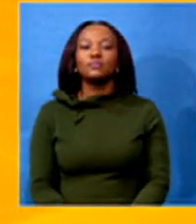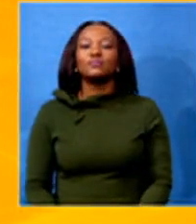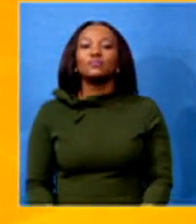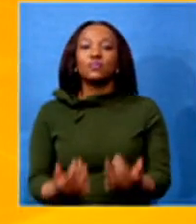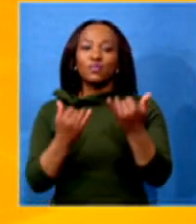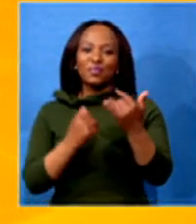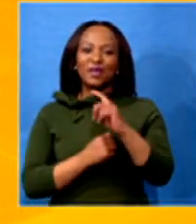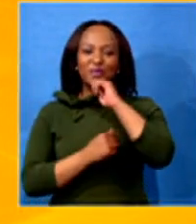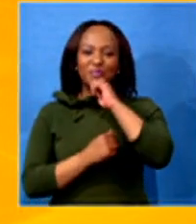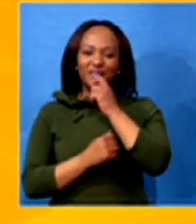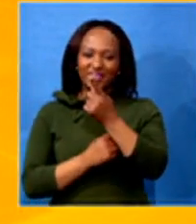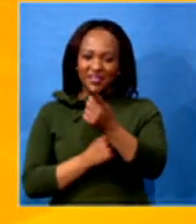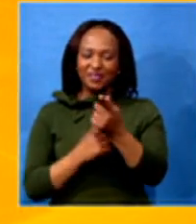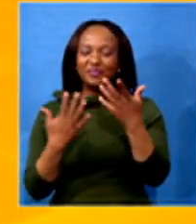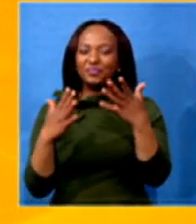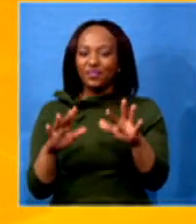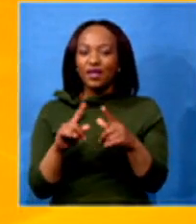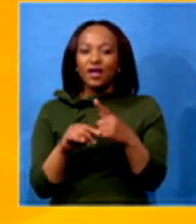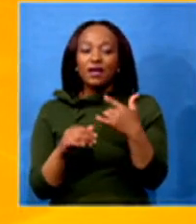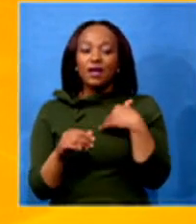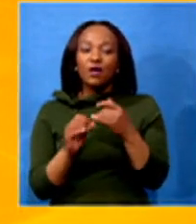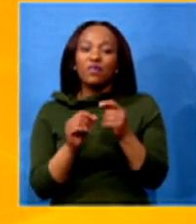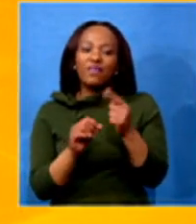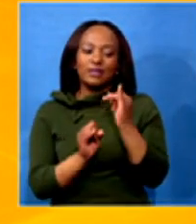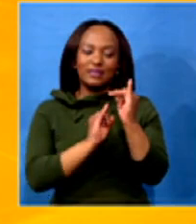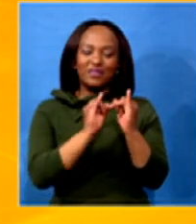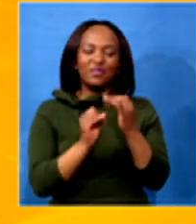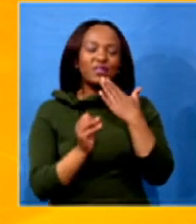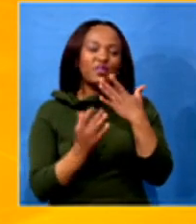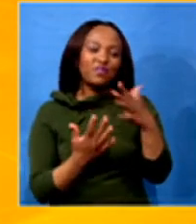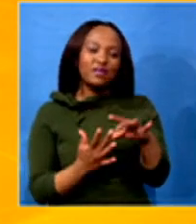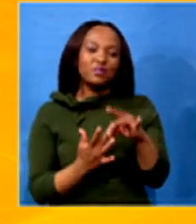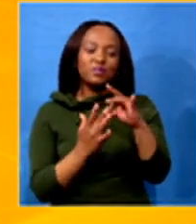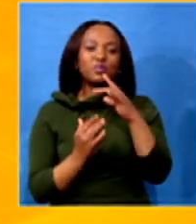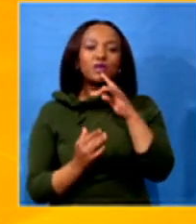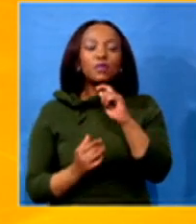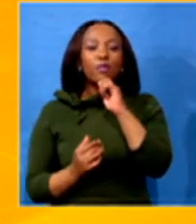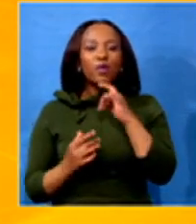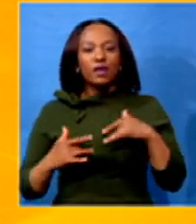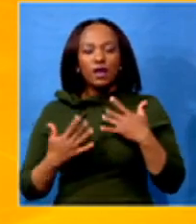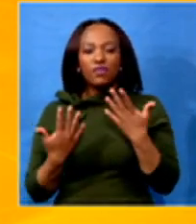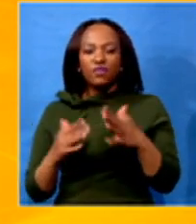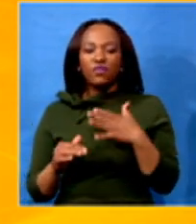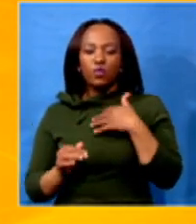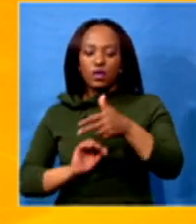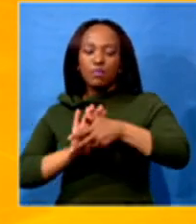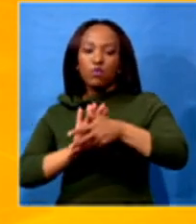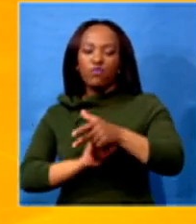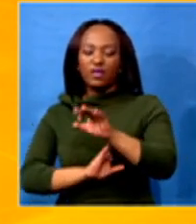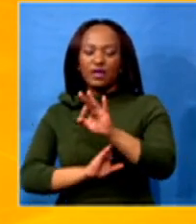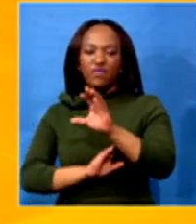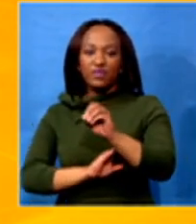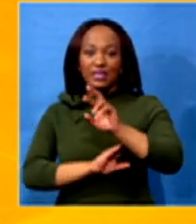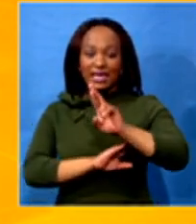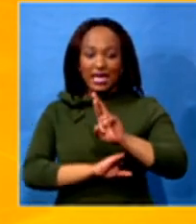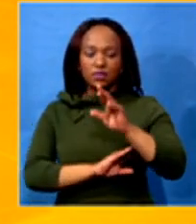And a very good morning to you, and getting on with our first interview. Thanks for choosing Morning Live. Approved 350 Rand grant